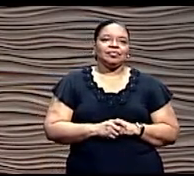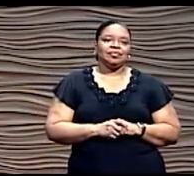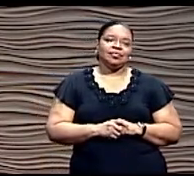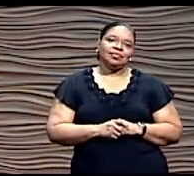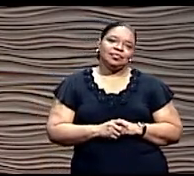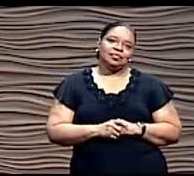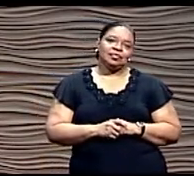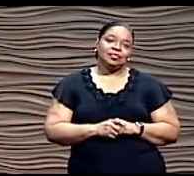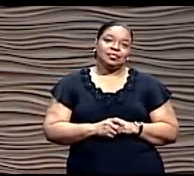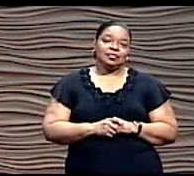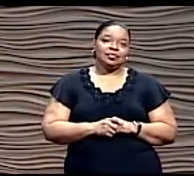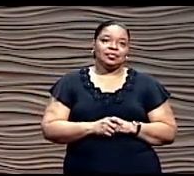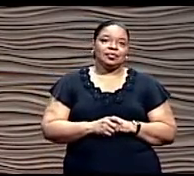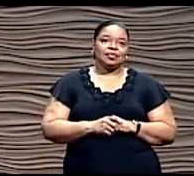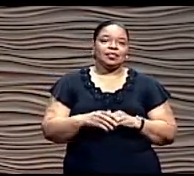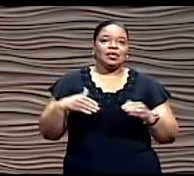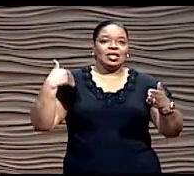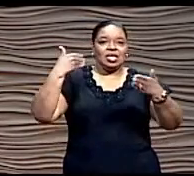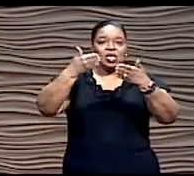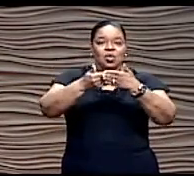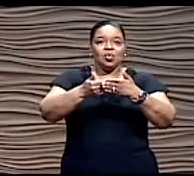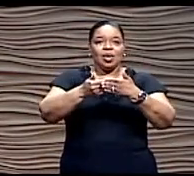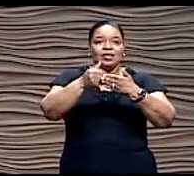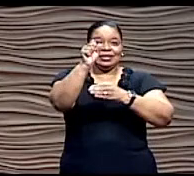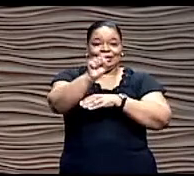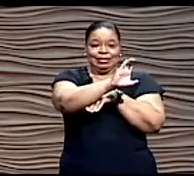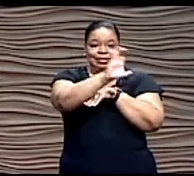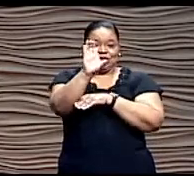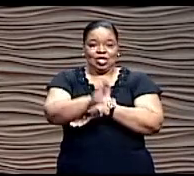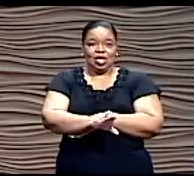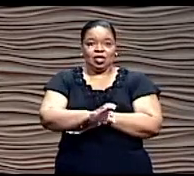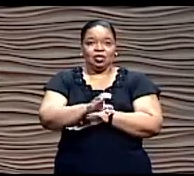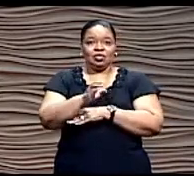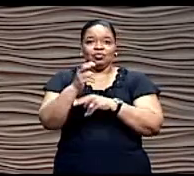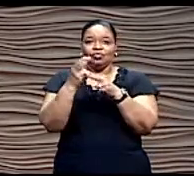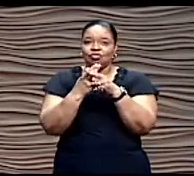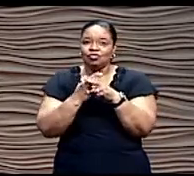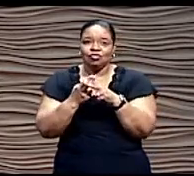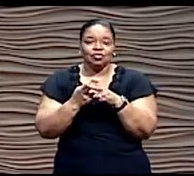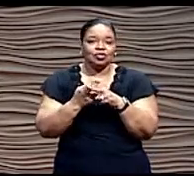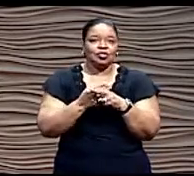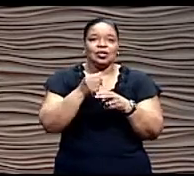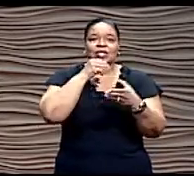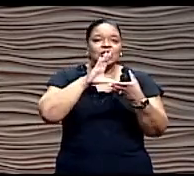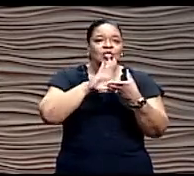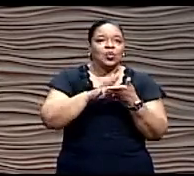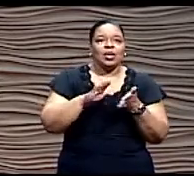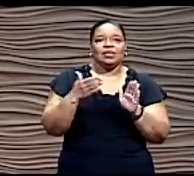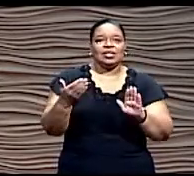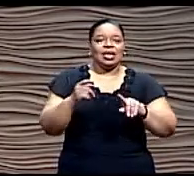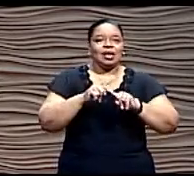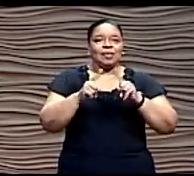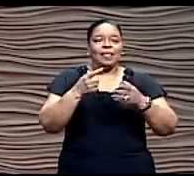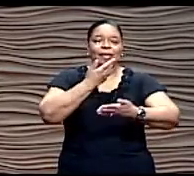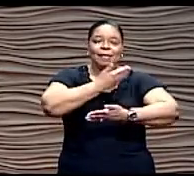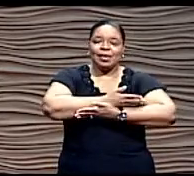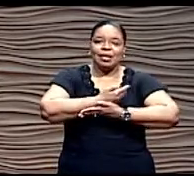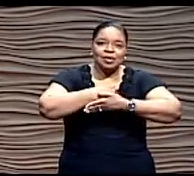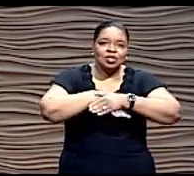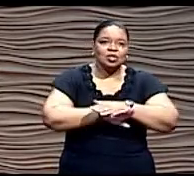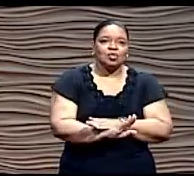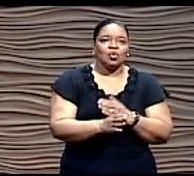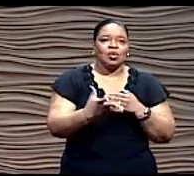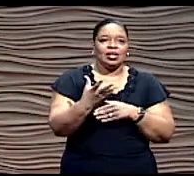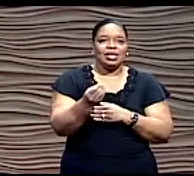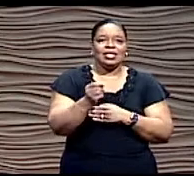He gets back to Chicago as fast as he can, and Nettie has died, but the baby is born and lives.